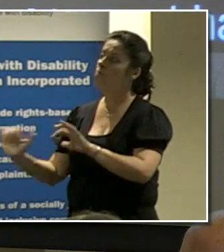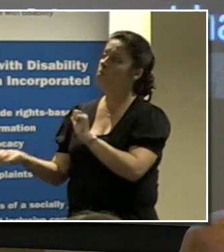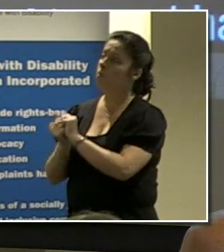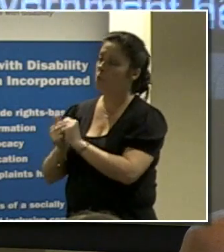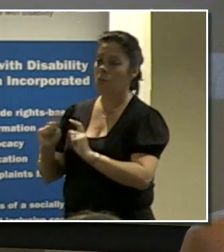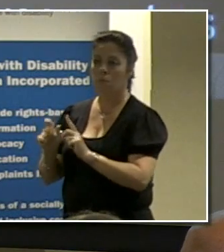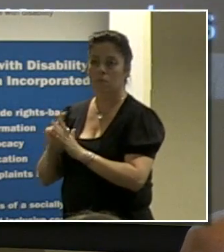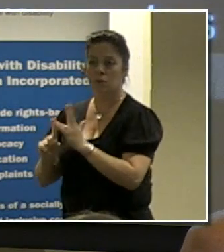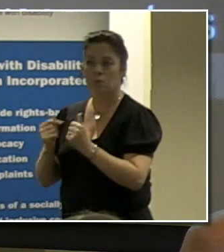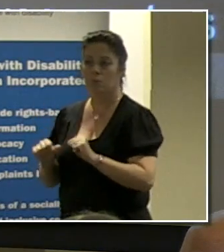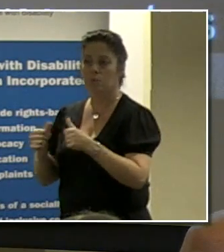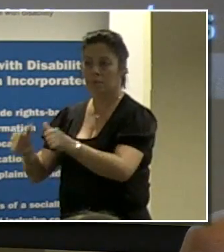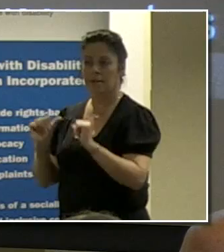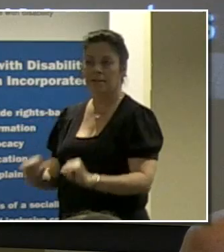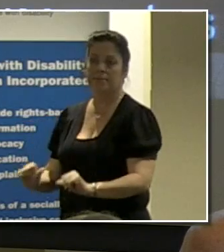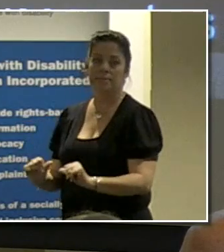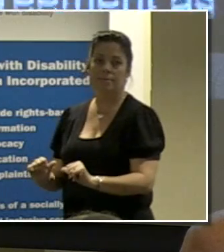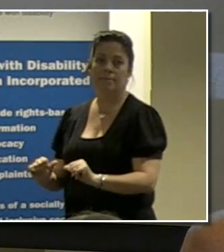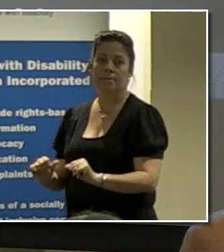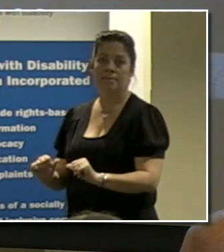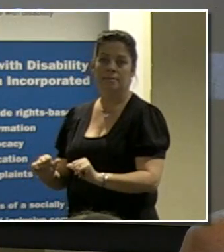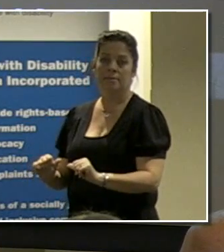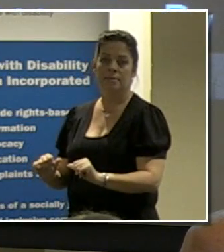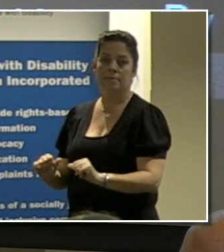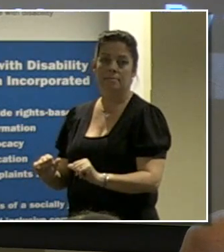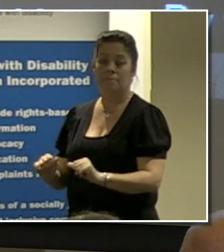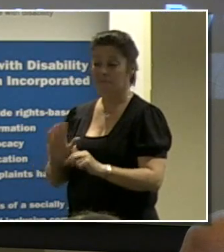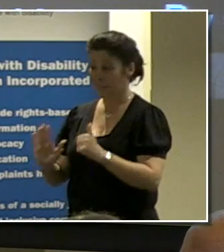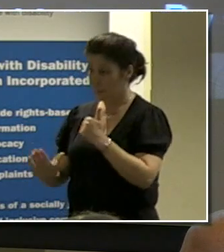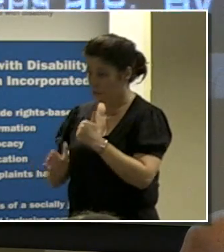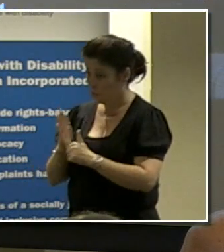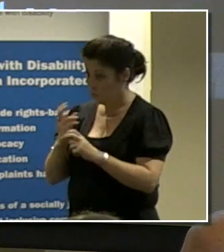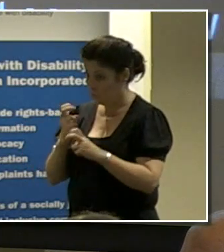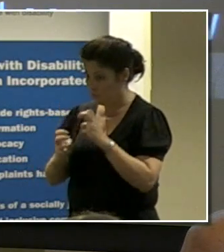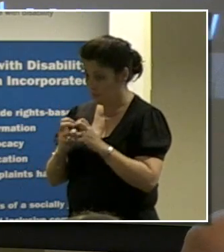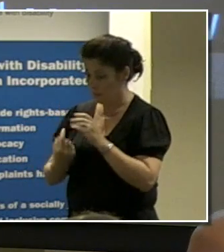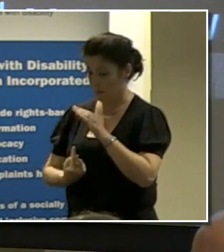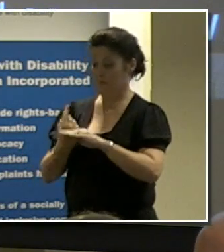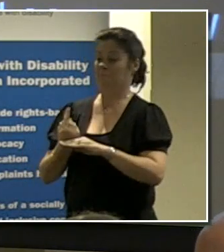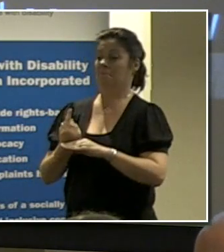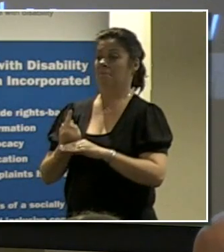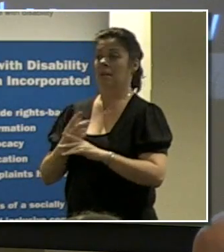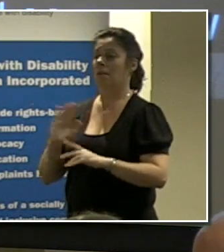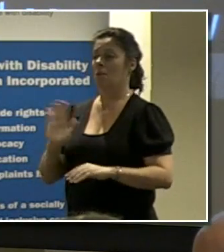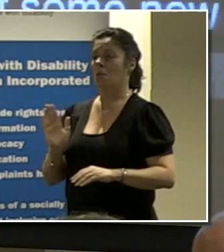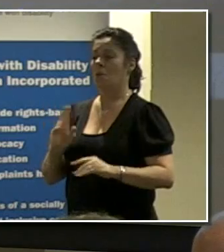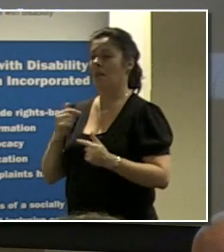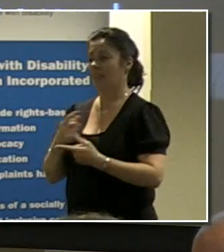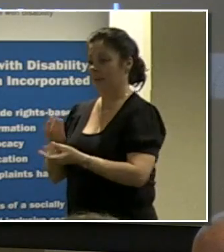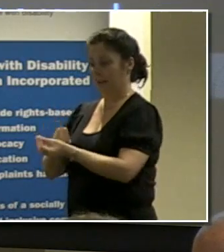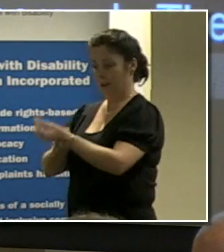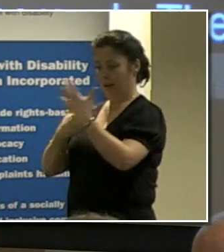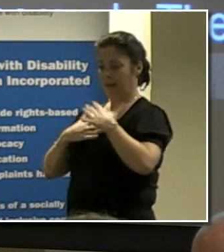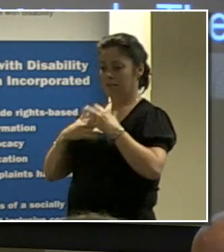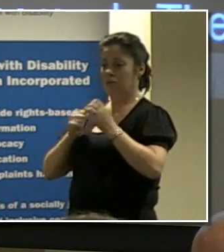hope that's all imminent. By the way, this is not some new problem that just emerged. The agency pointed this out in